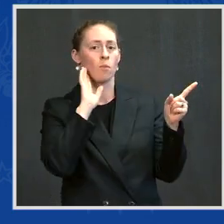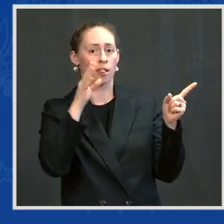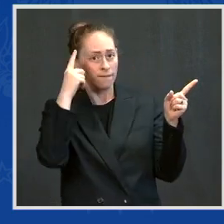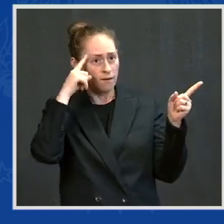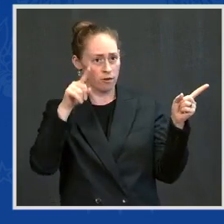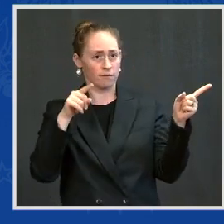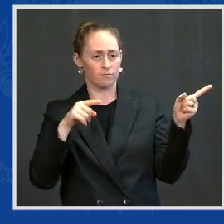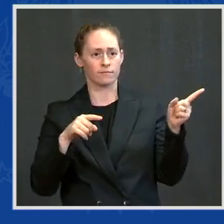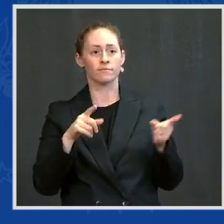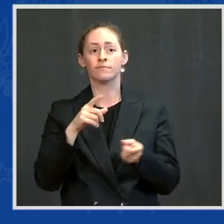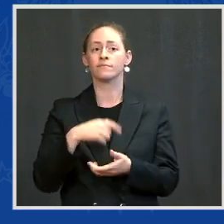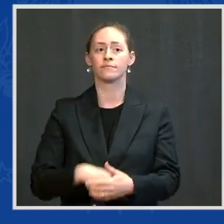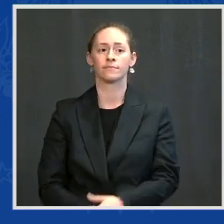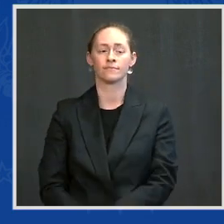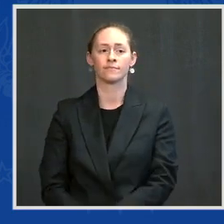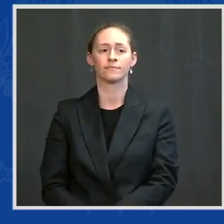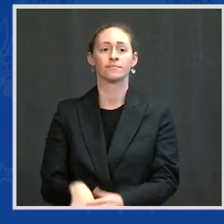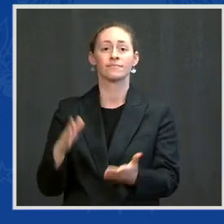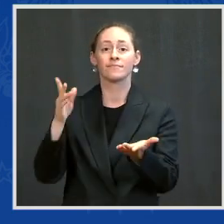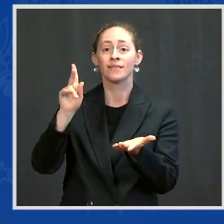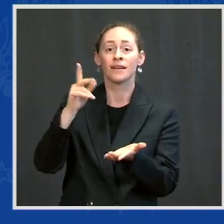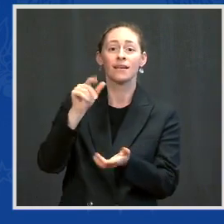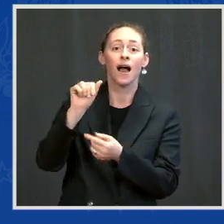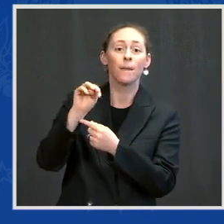will you? Thank you for being willing to do this.